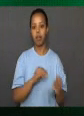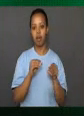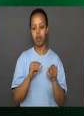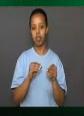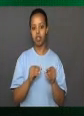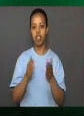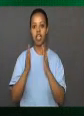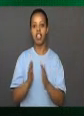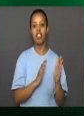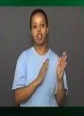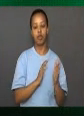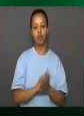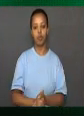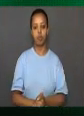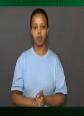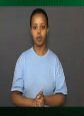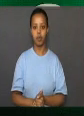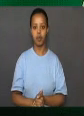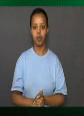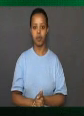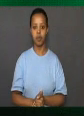Students, let's get ready.